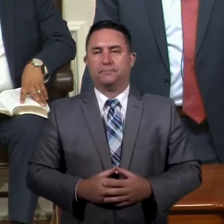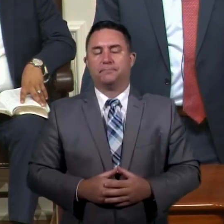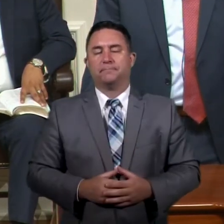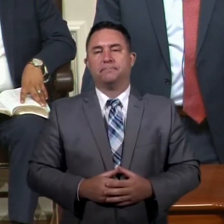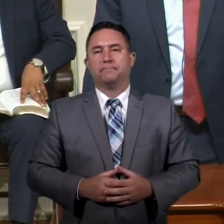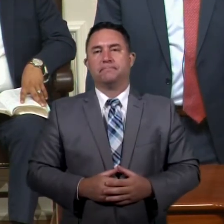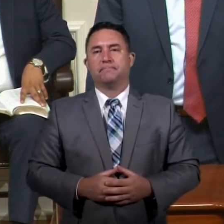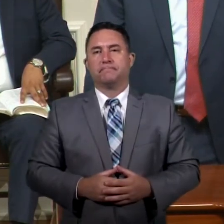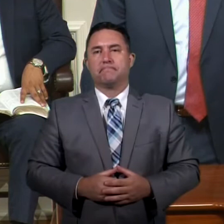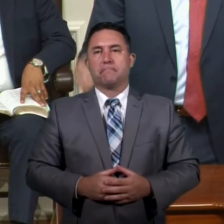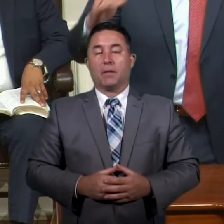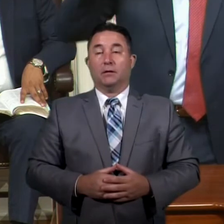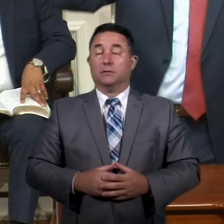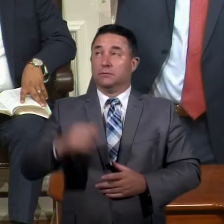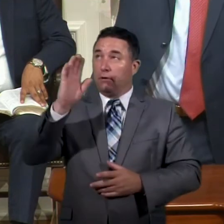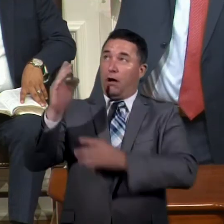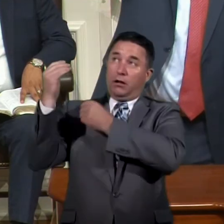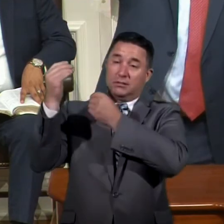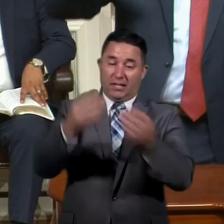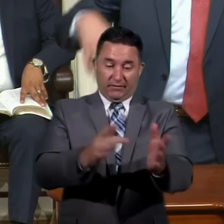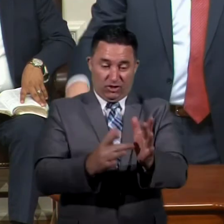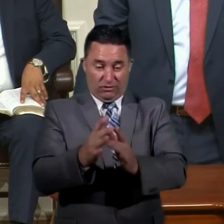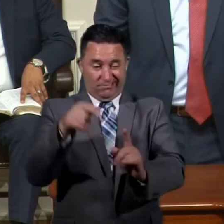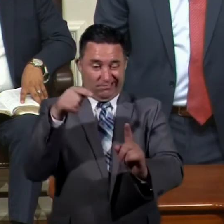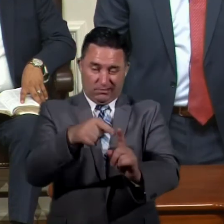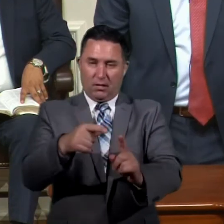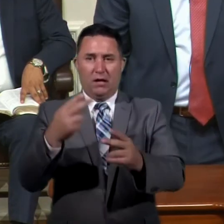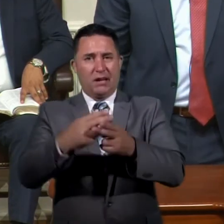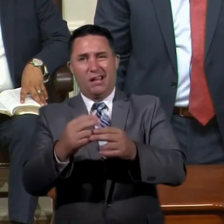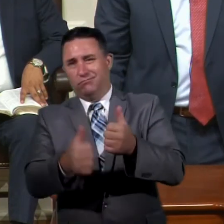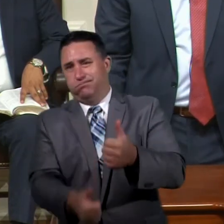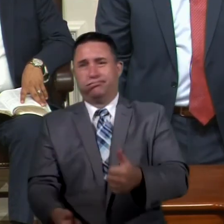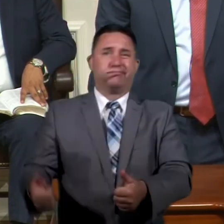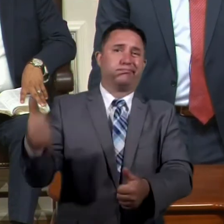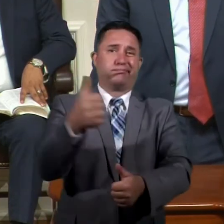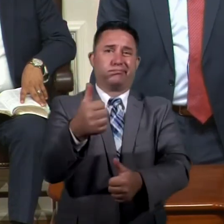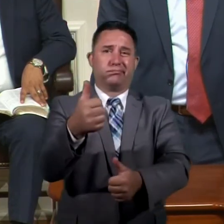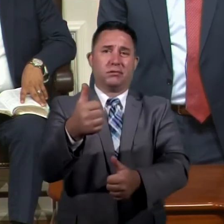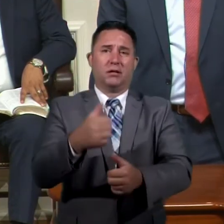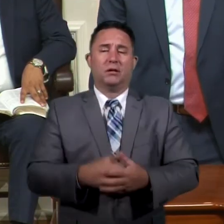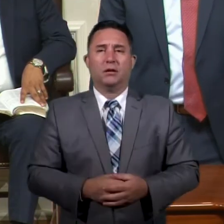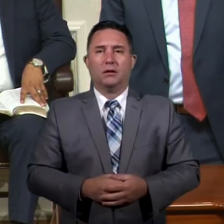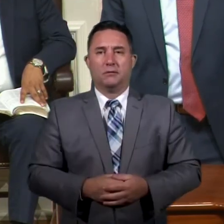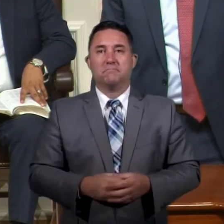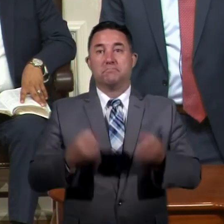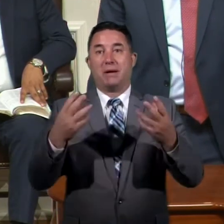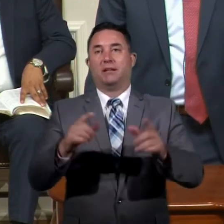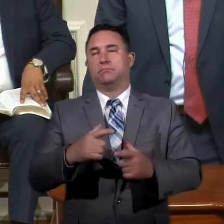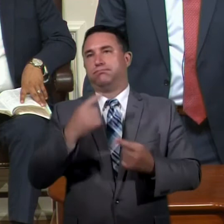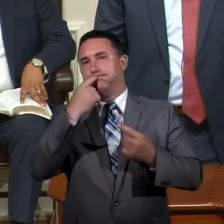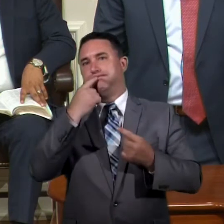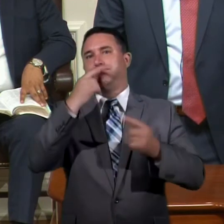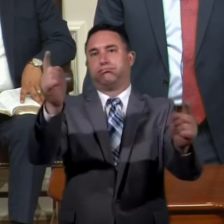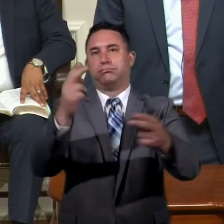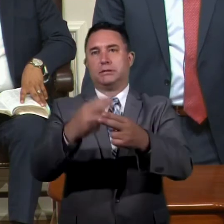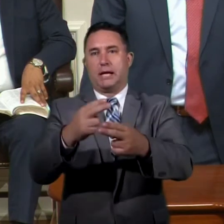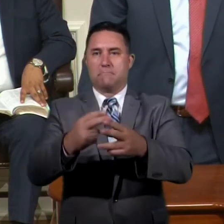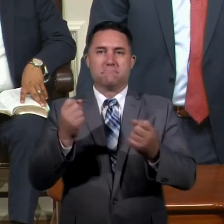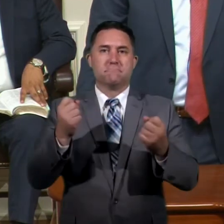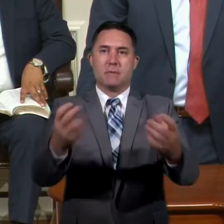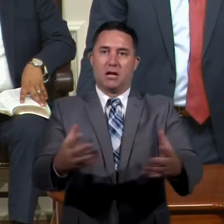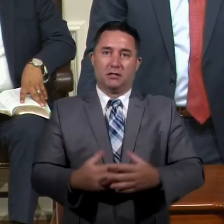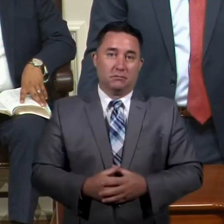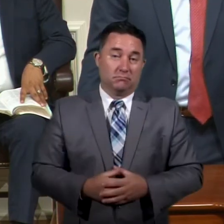exaltado. And he's given him a name that's above every name. Se le ha dado un nombre que es sobre todo nombre. A lot of great names.